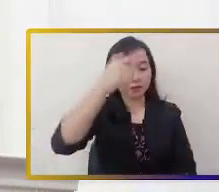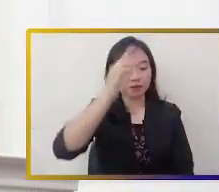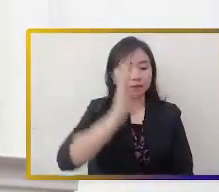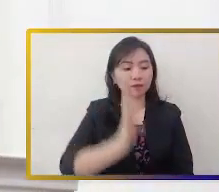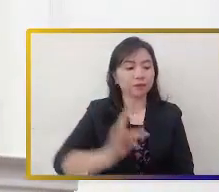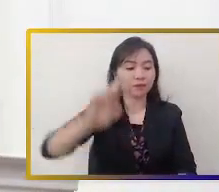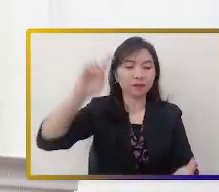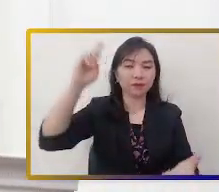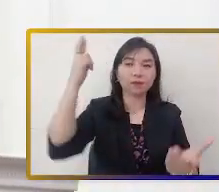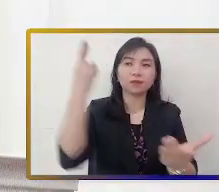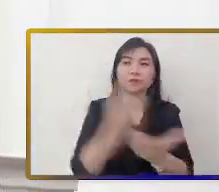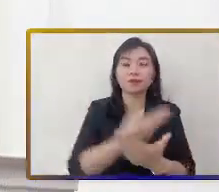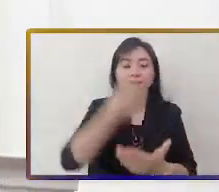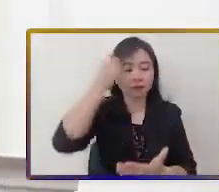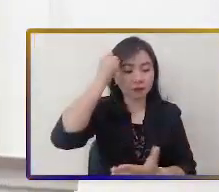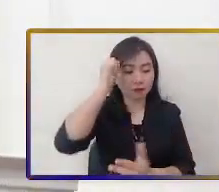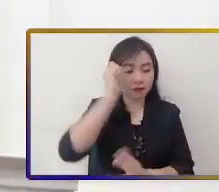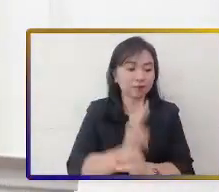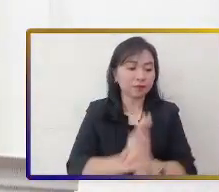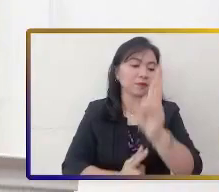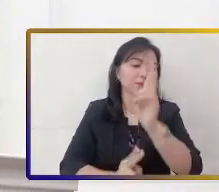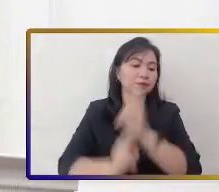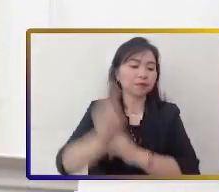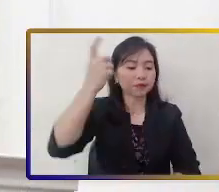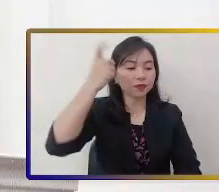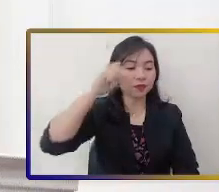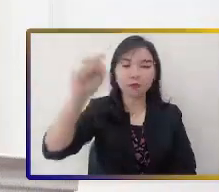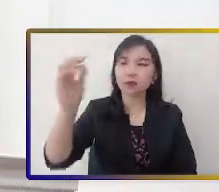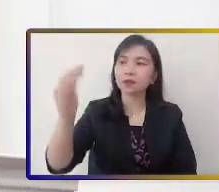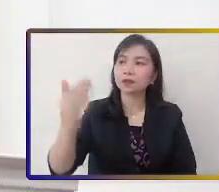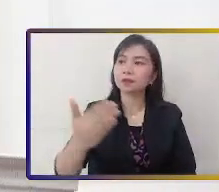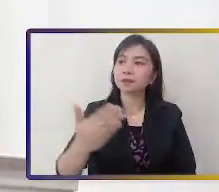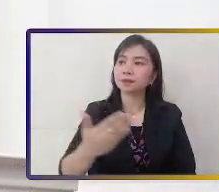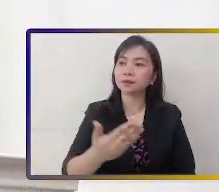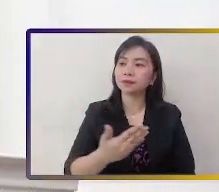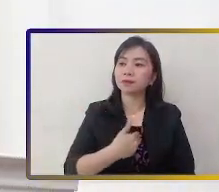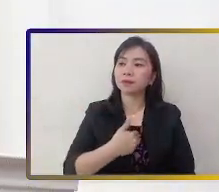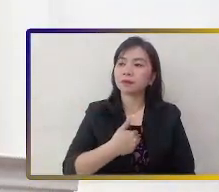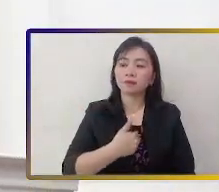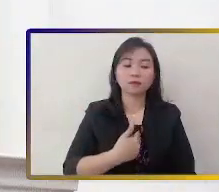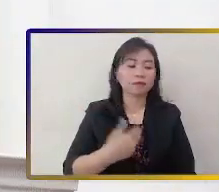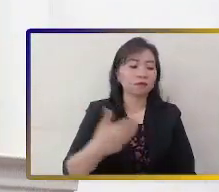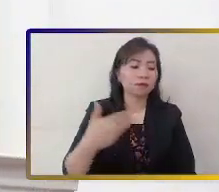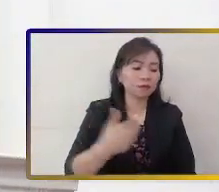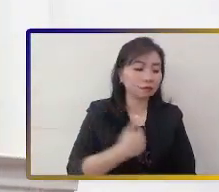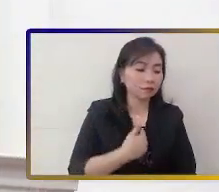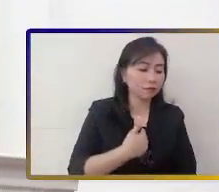he reached down his hand for me.